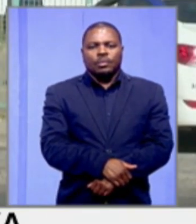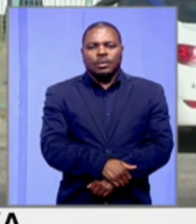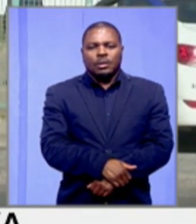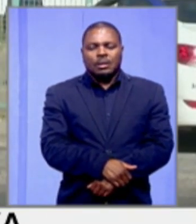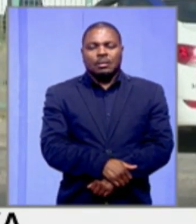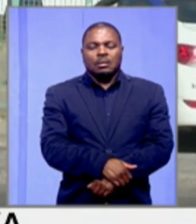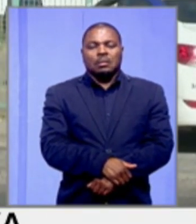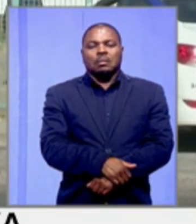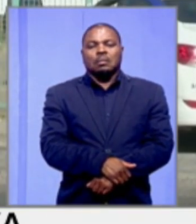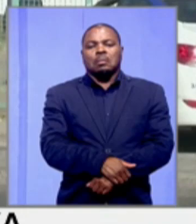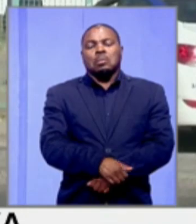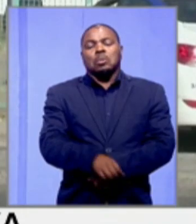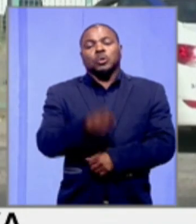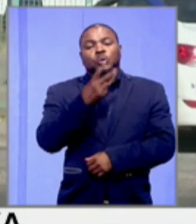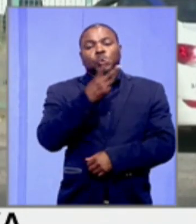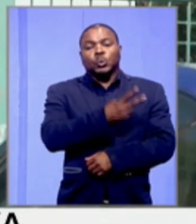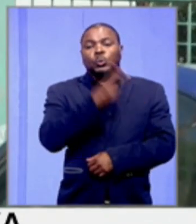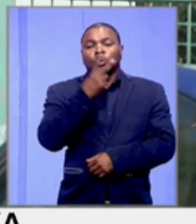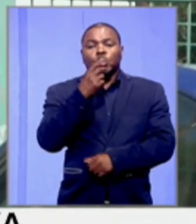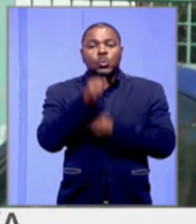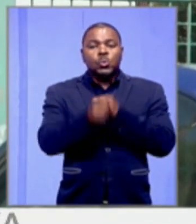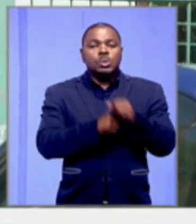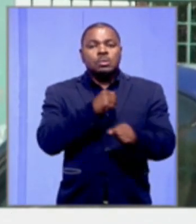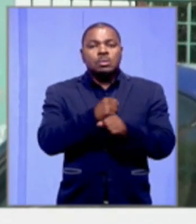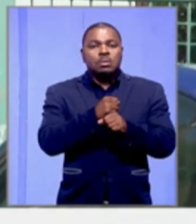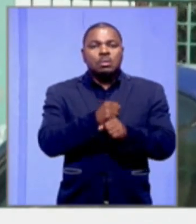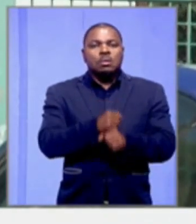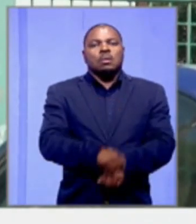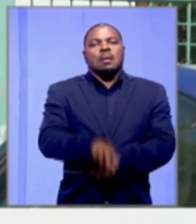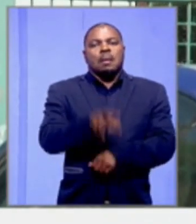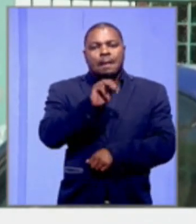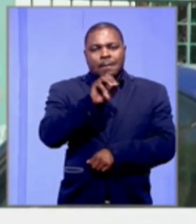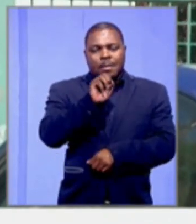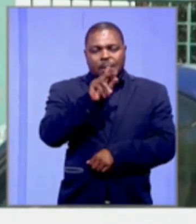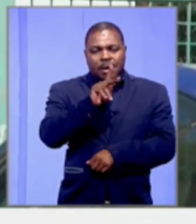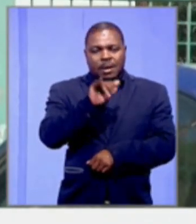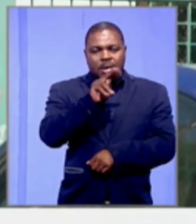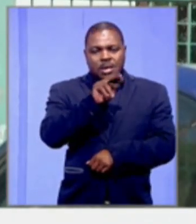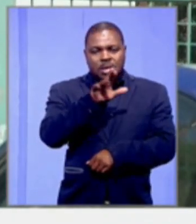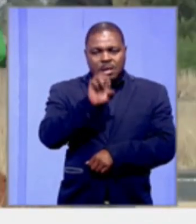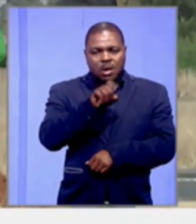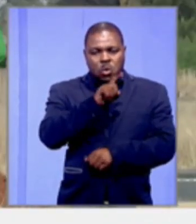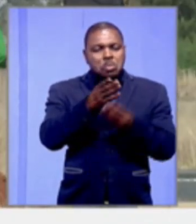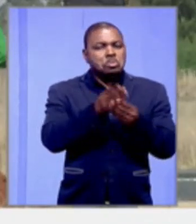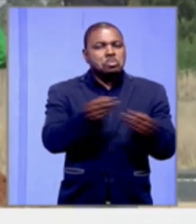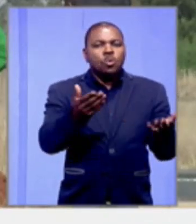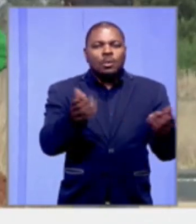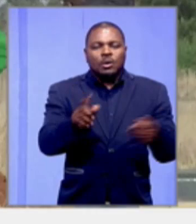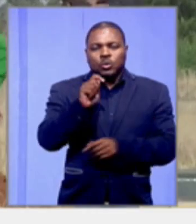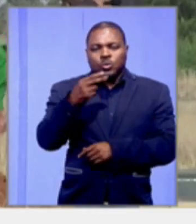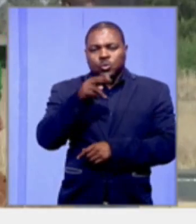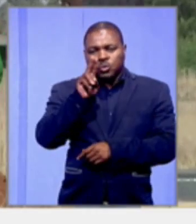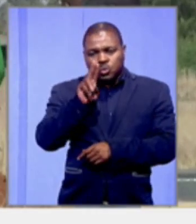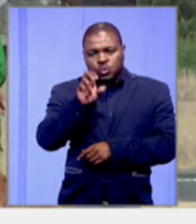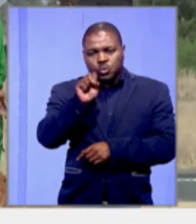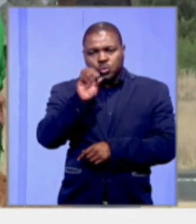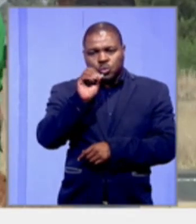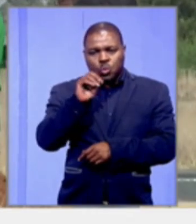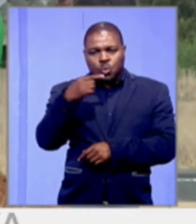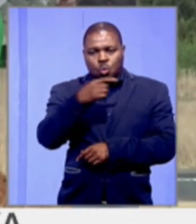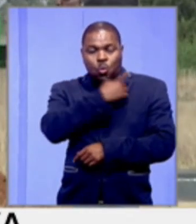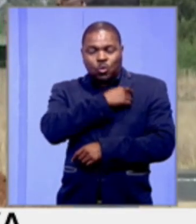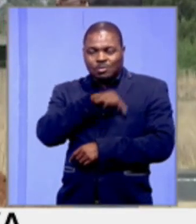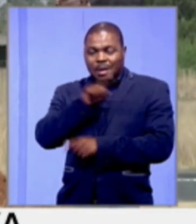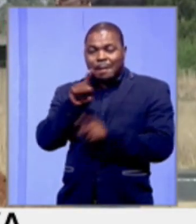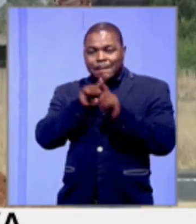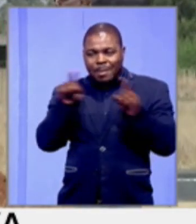Ke dingwaga di le 22 e sale Stephen Boitinyana Makinye a timetse kwa bookelong jwa thusong fela Mashaledi a gagwe